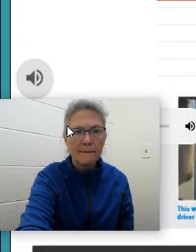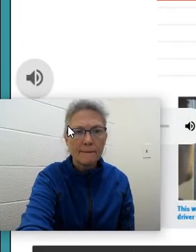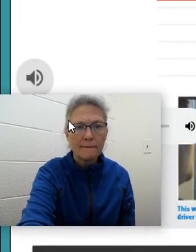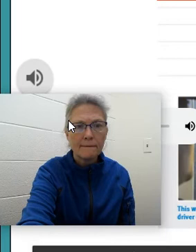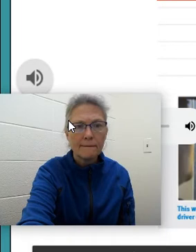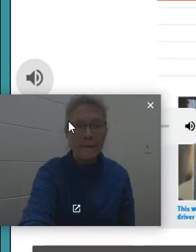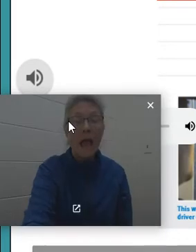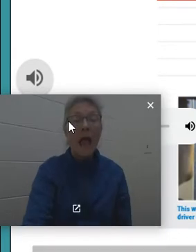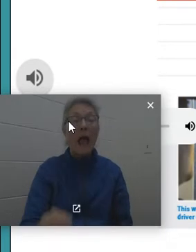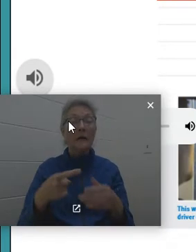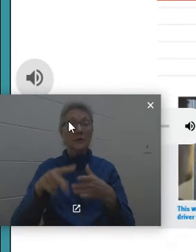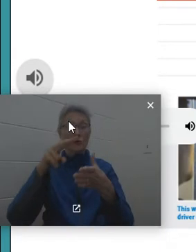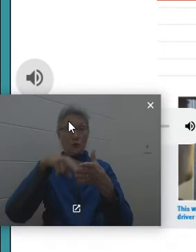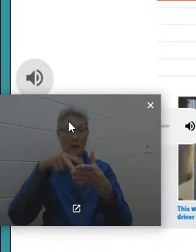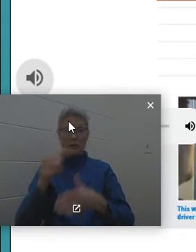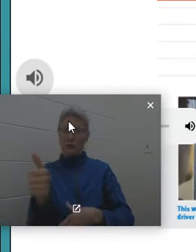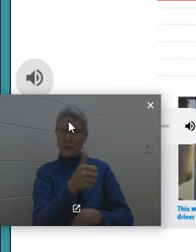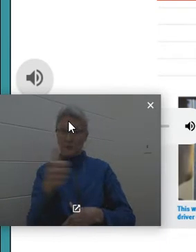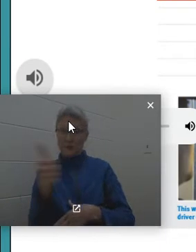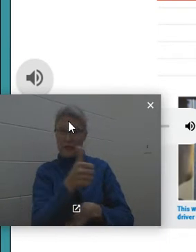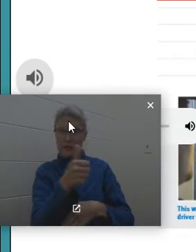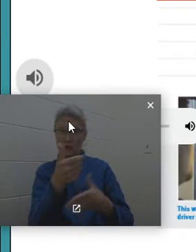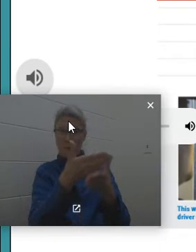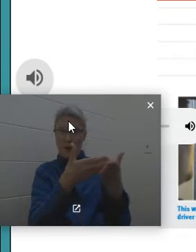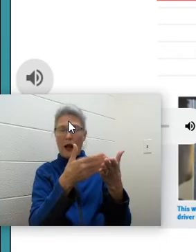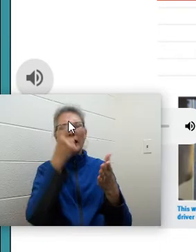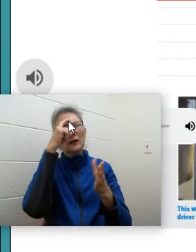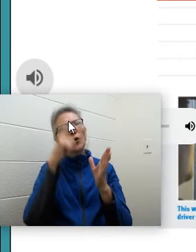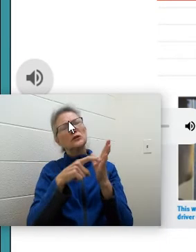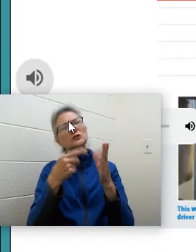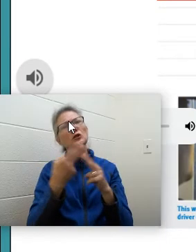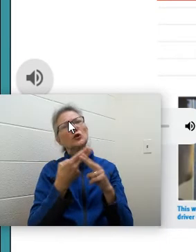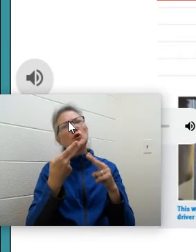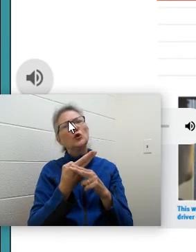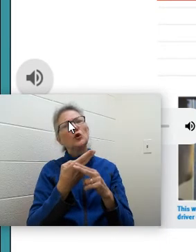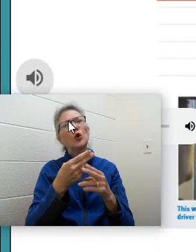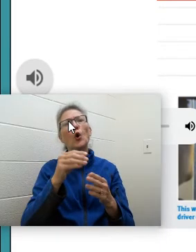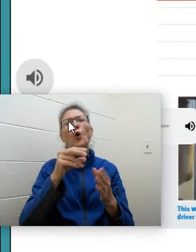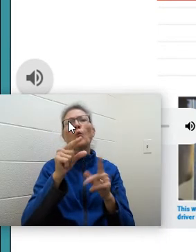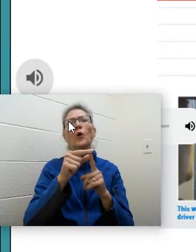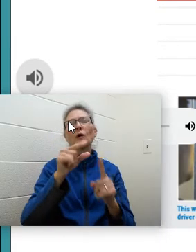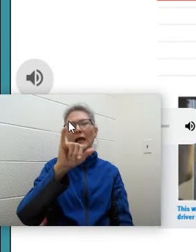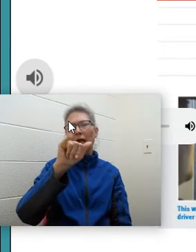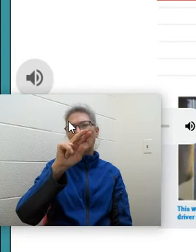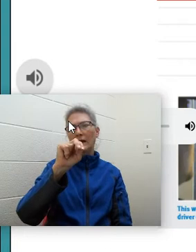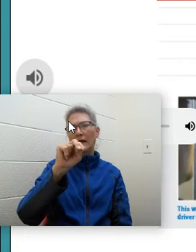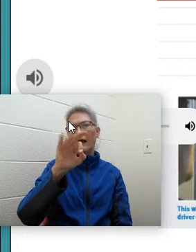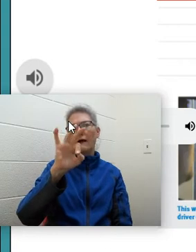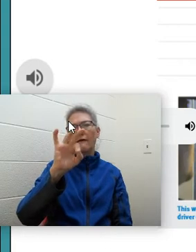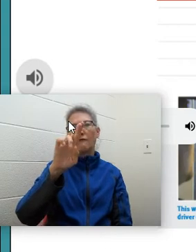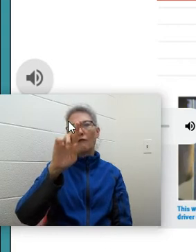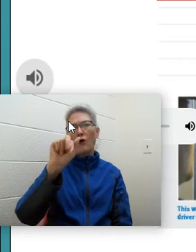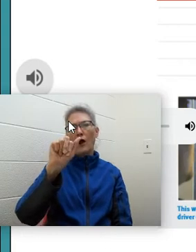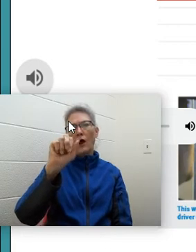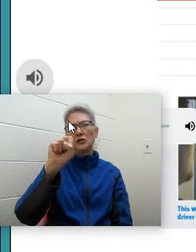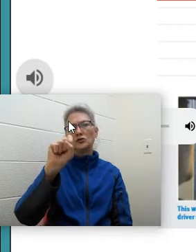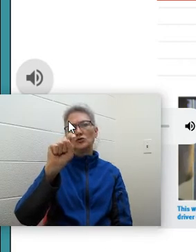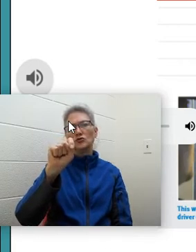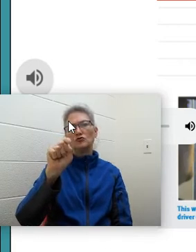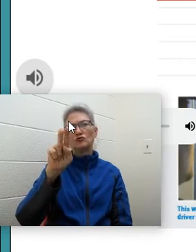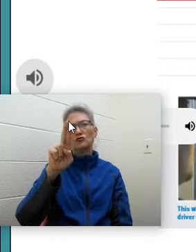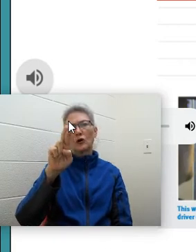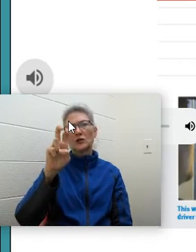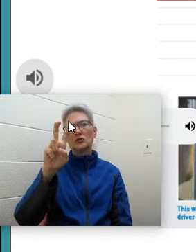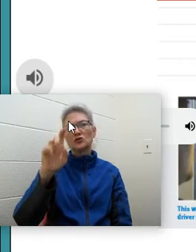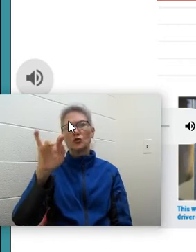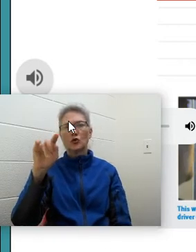As I was reading the transportation section, I noticed a new word, infrastructure. Luckily, I was able to use my